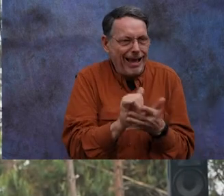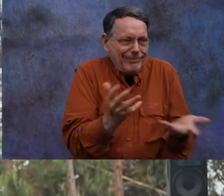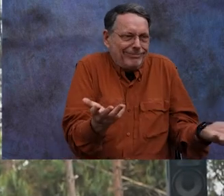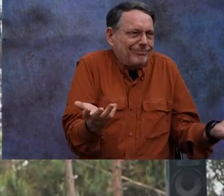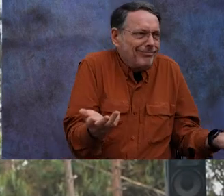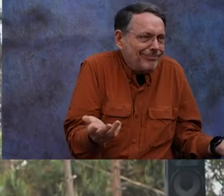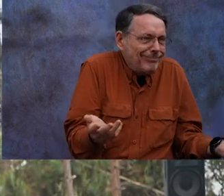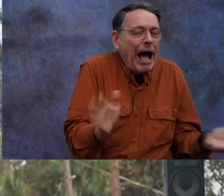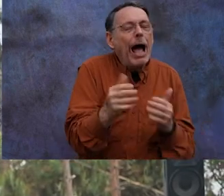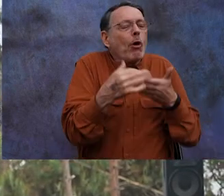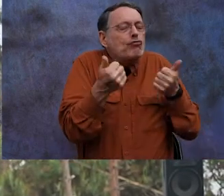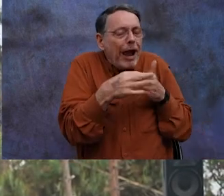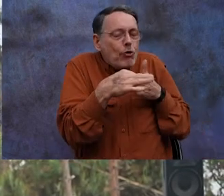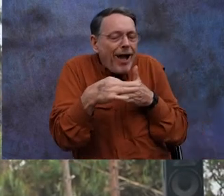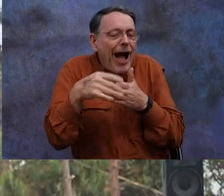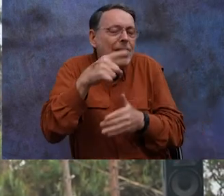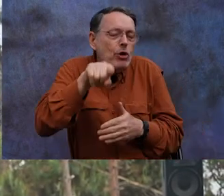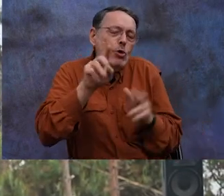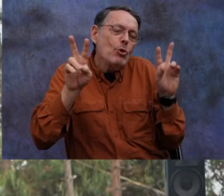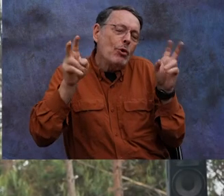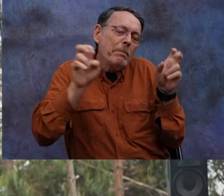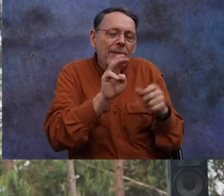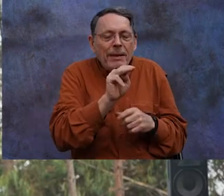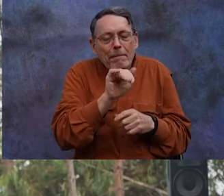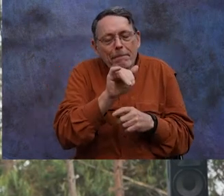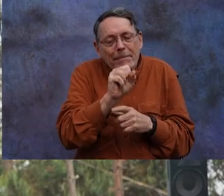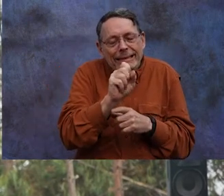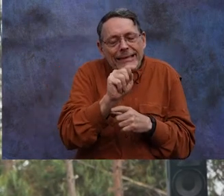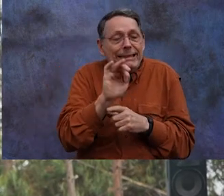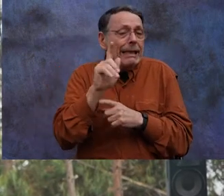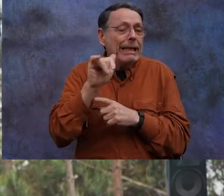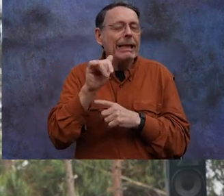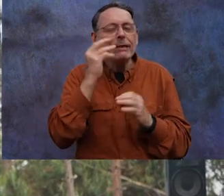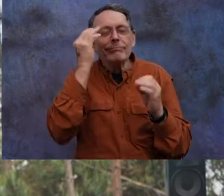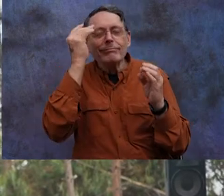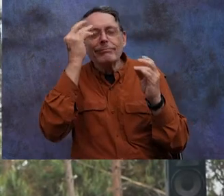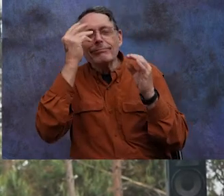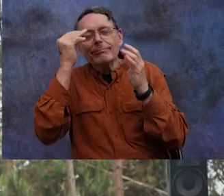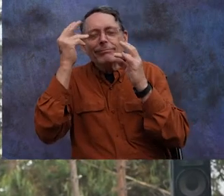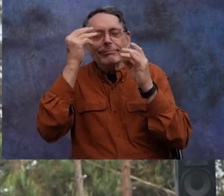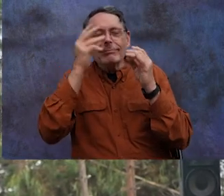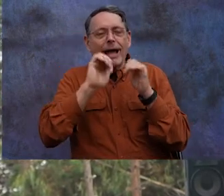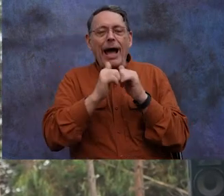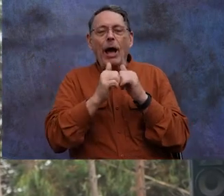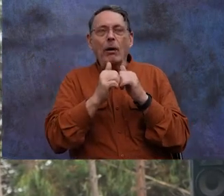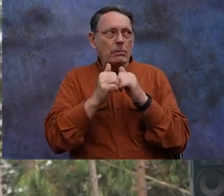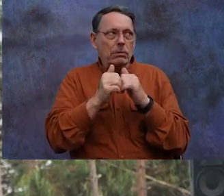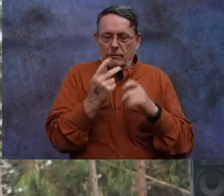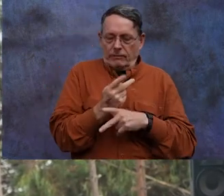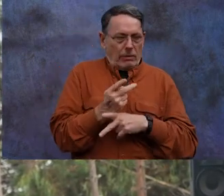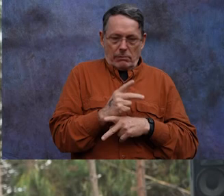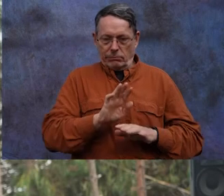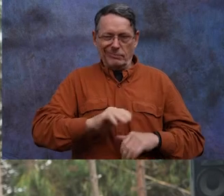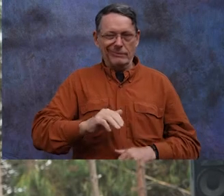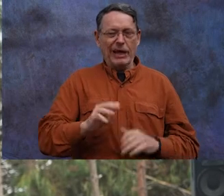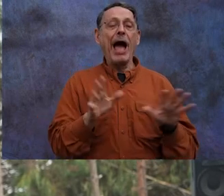mystically to sort of like dematerialize all your stuff to